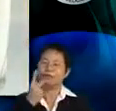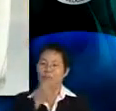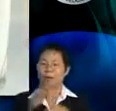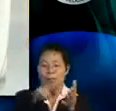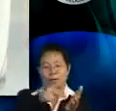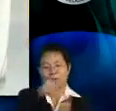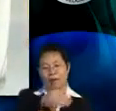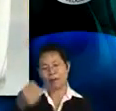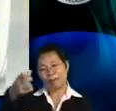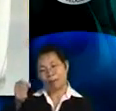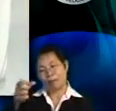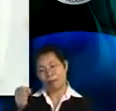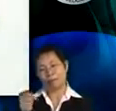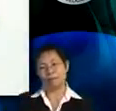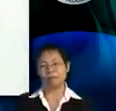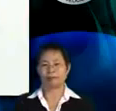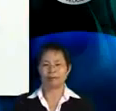milk.